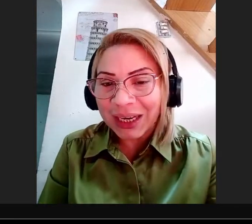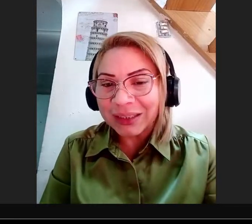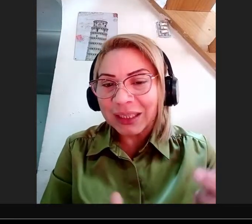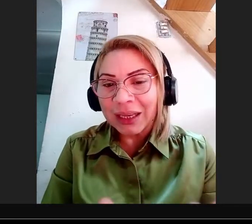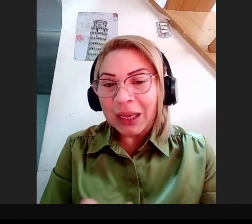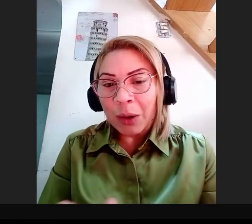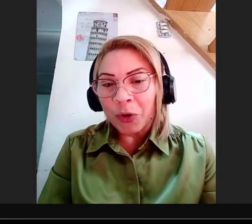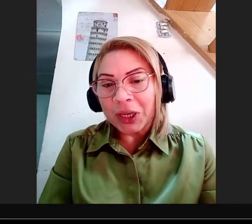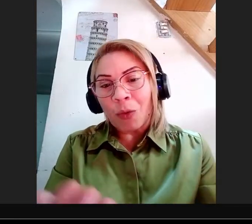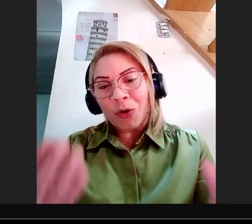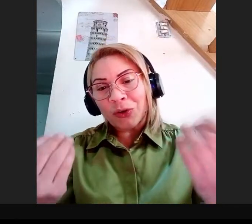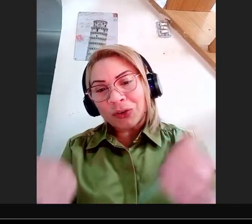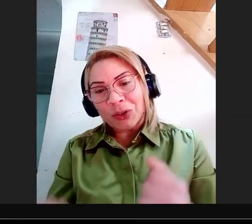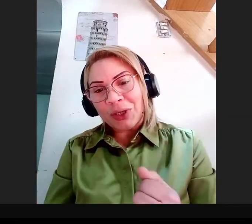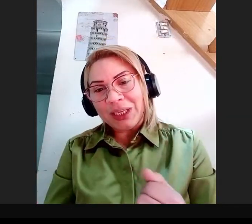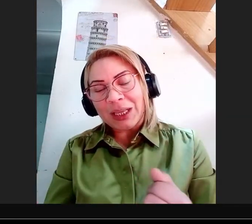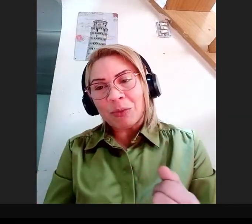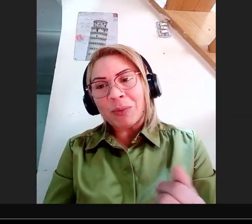and